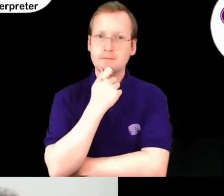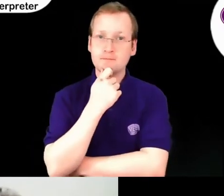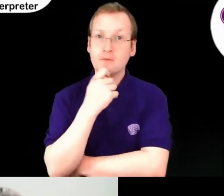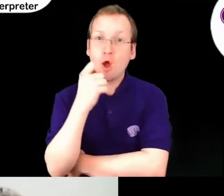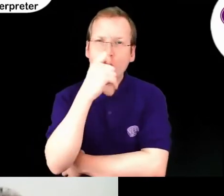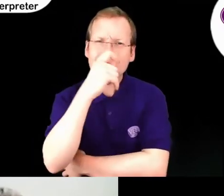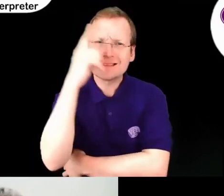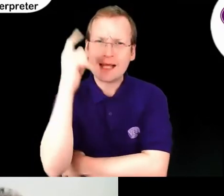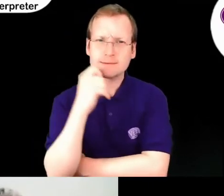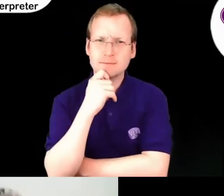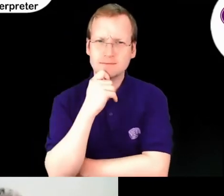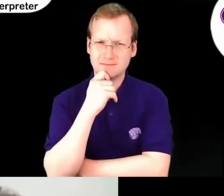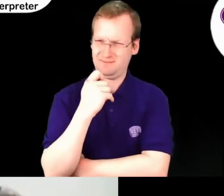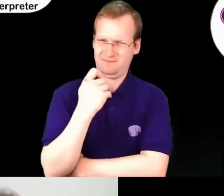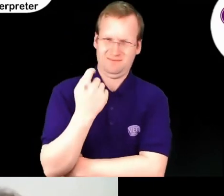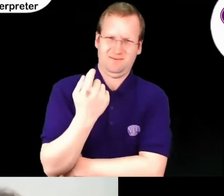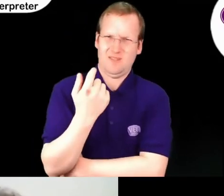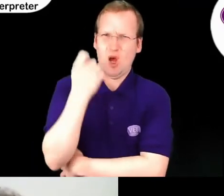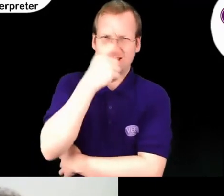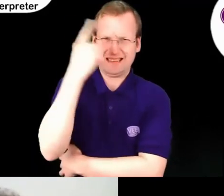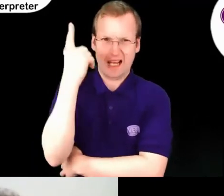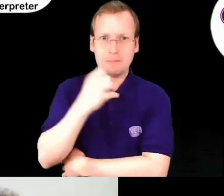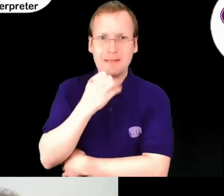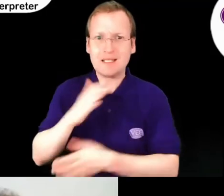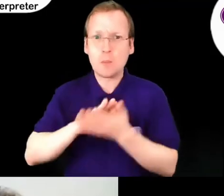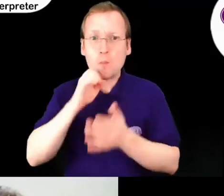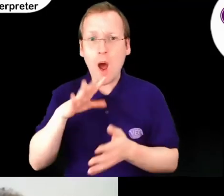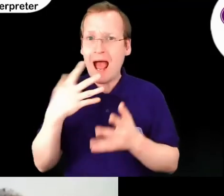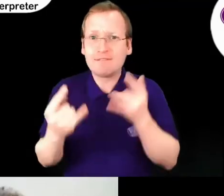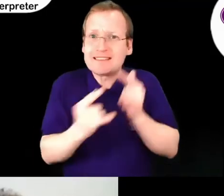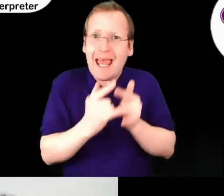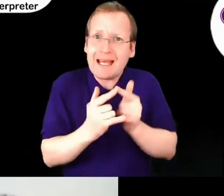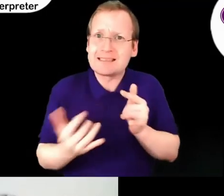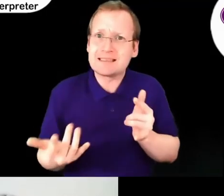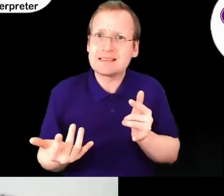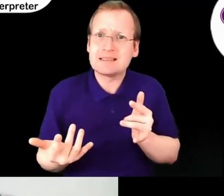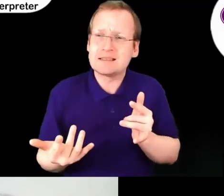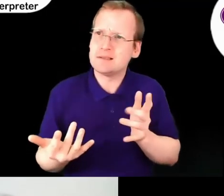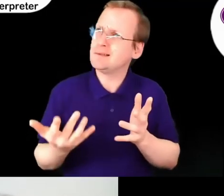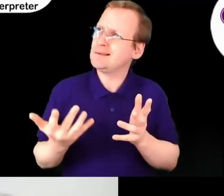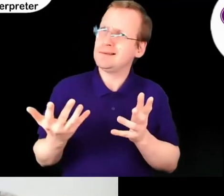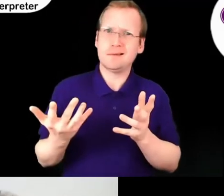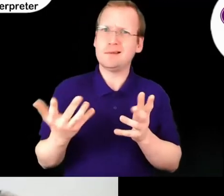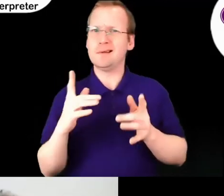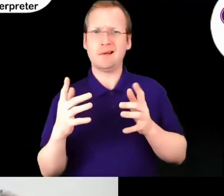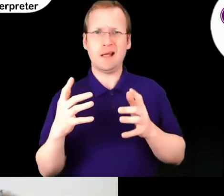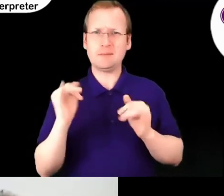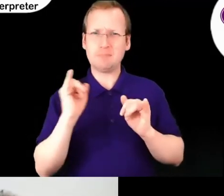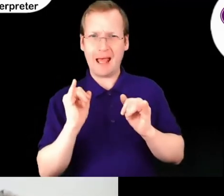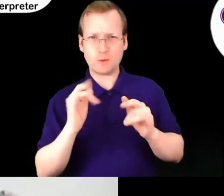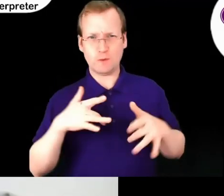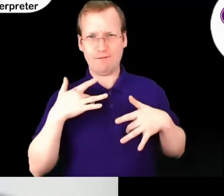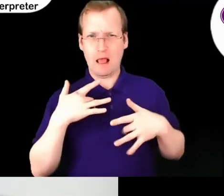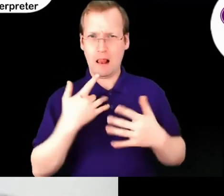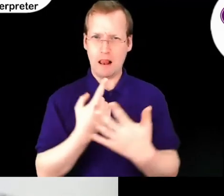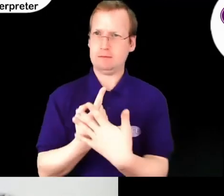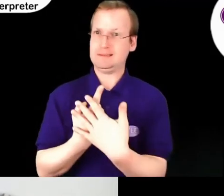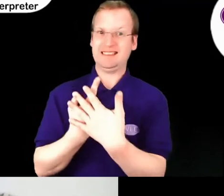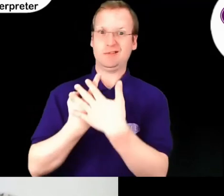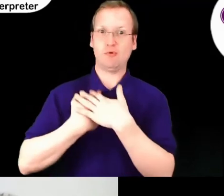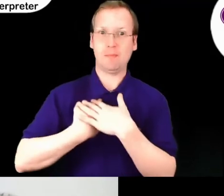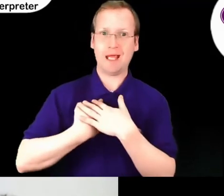going to understand? That we're not going to have any sex. I mean, it's bad enough feeling a